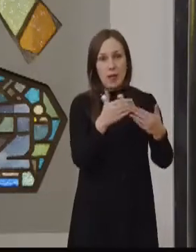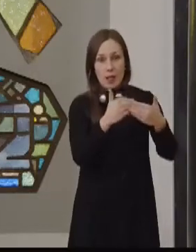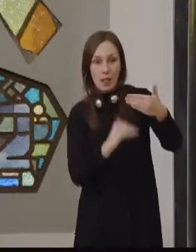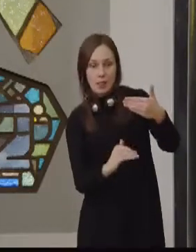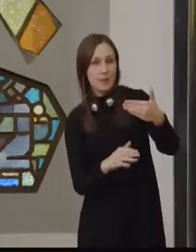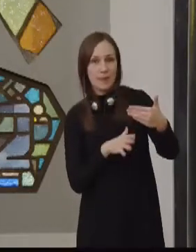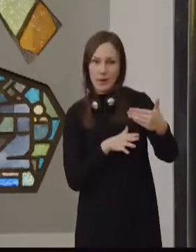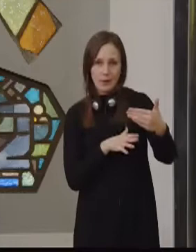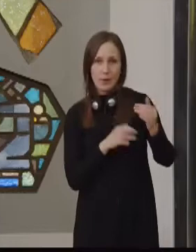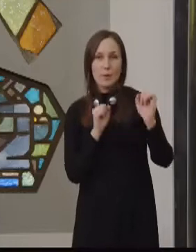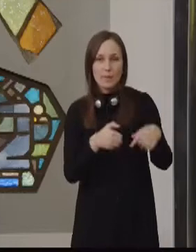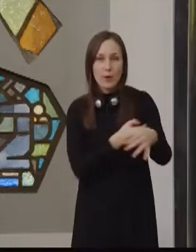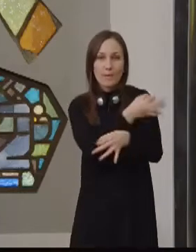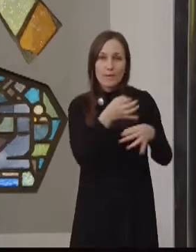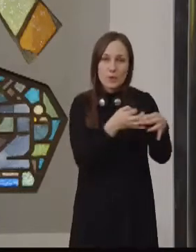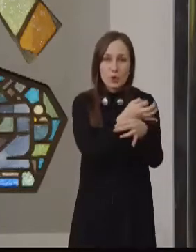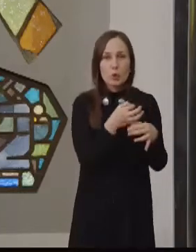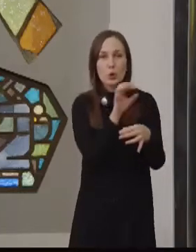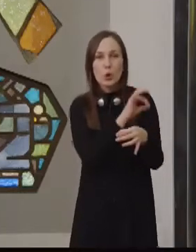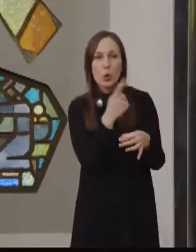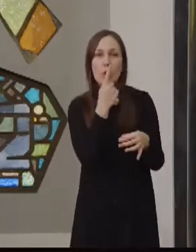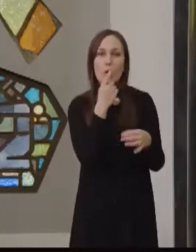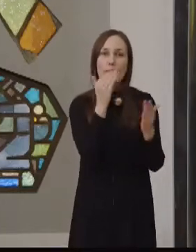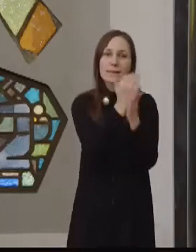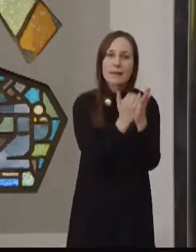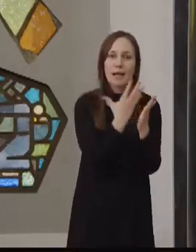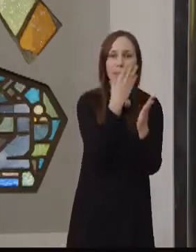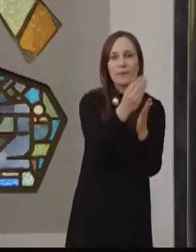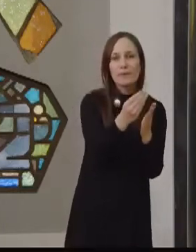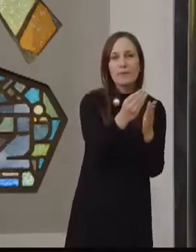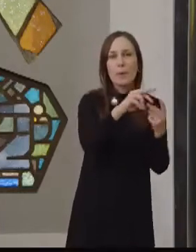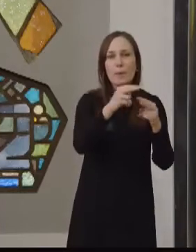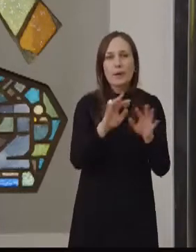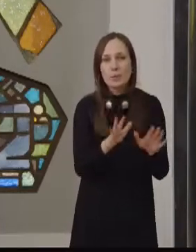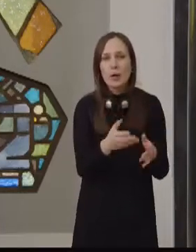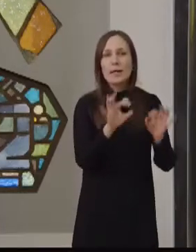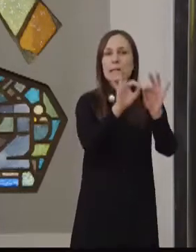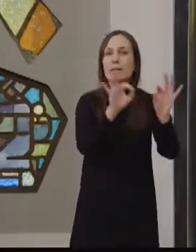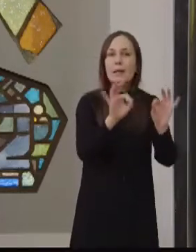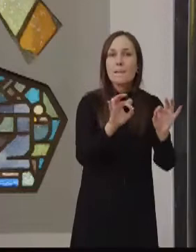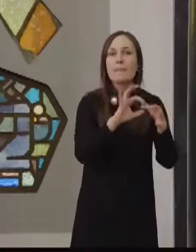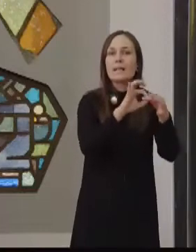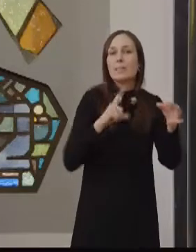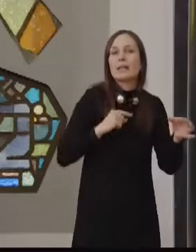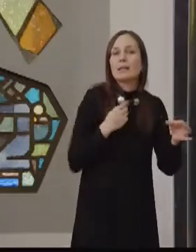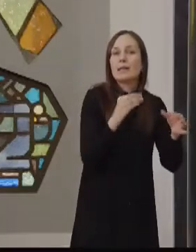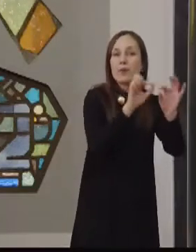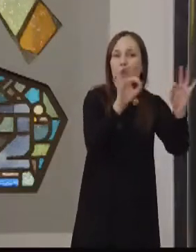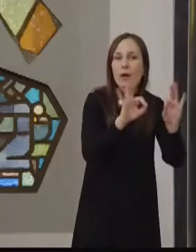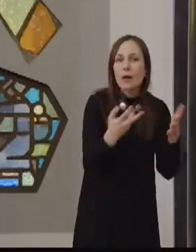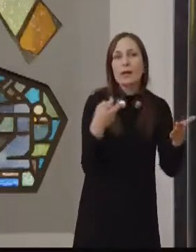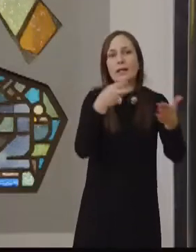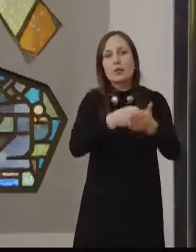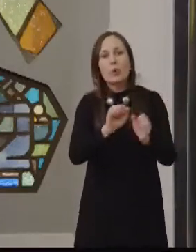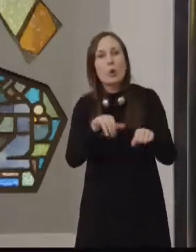have, which we cannot afford to go beyond. Well, we can talk about the